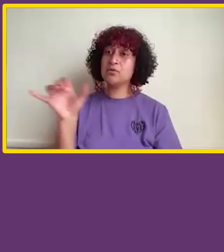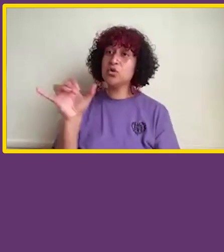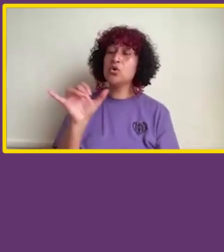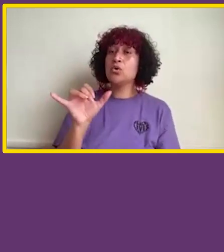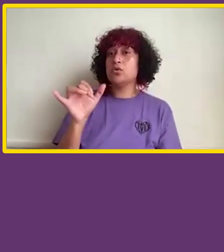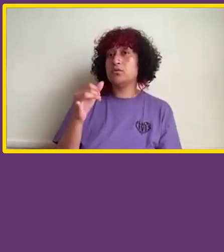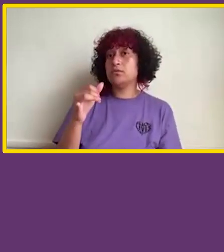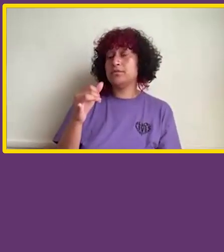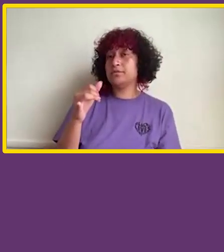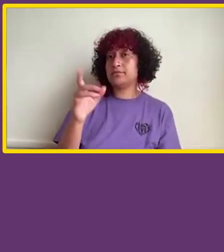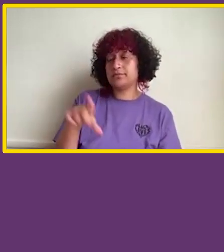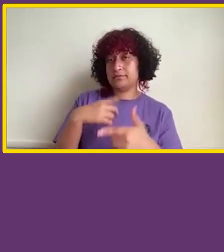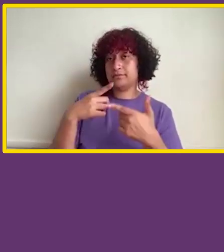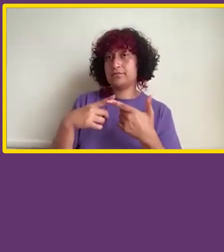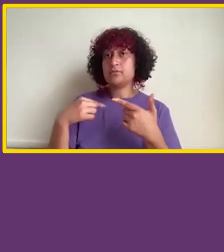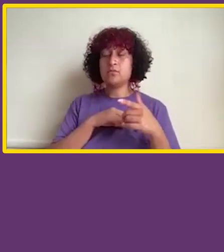we can